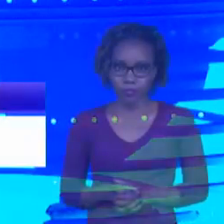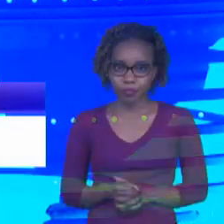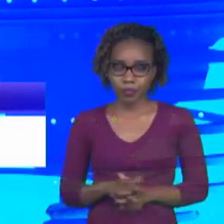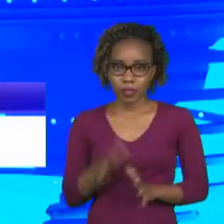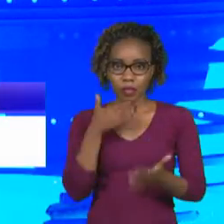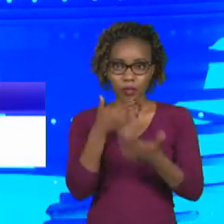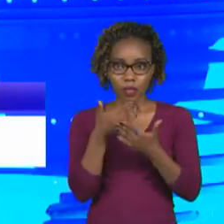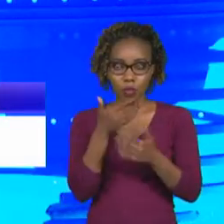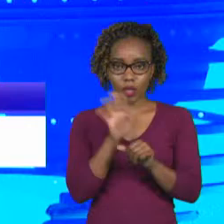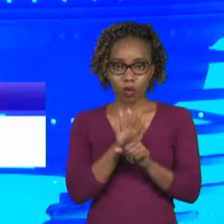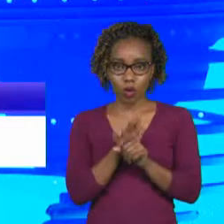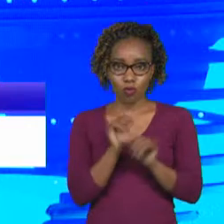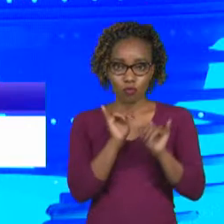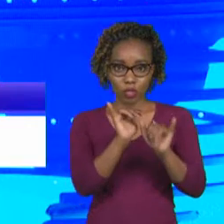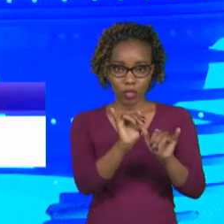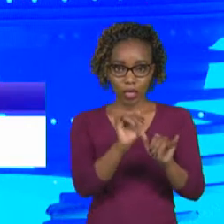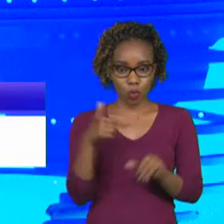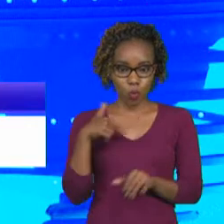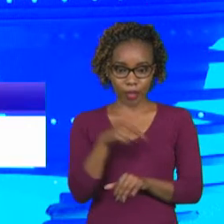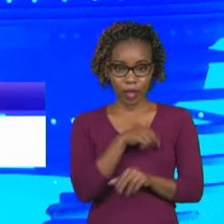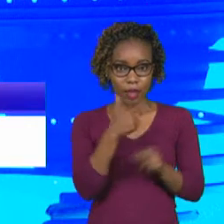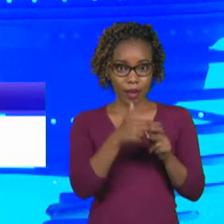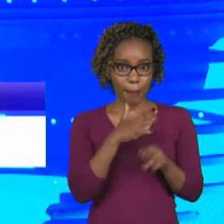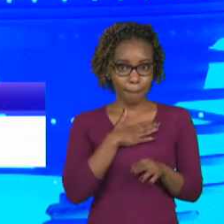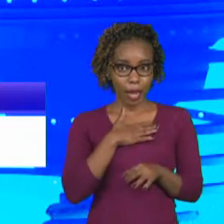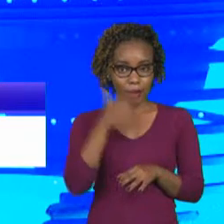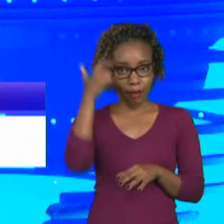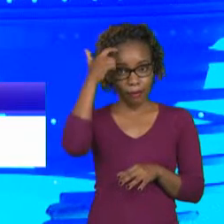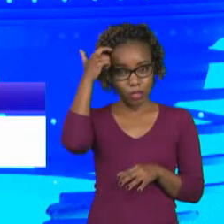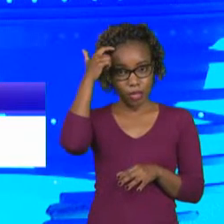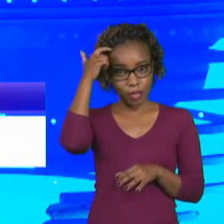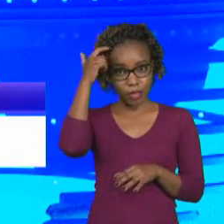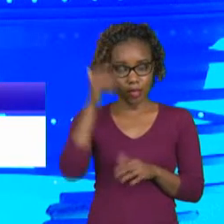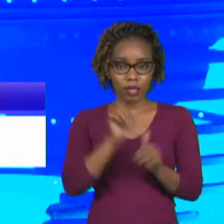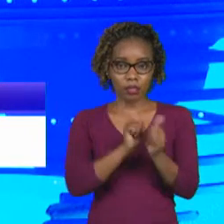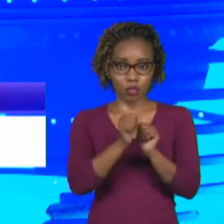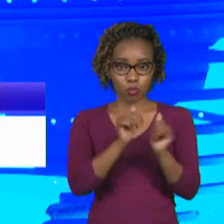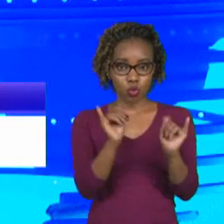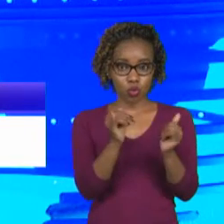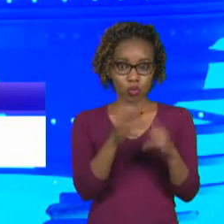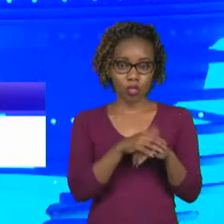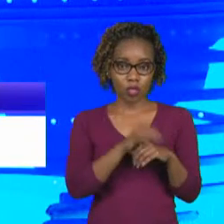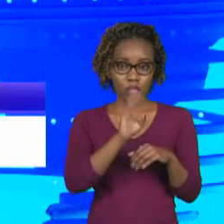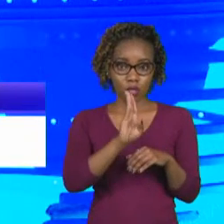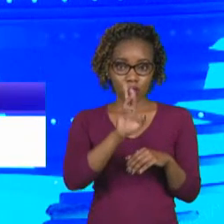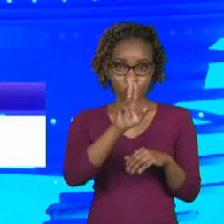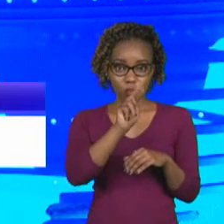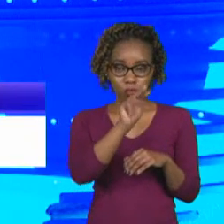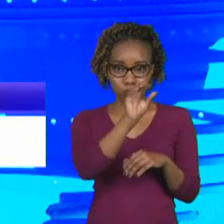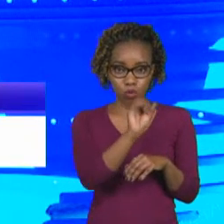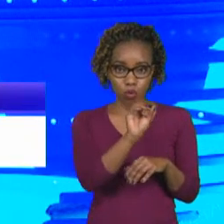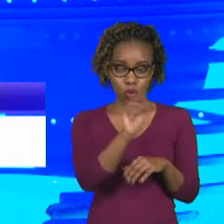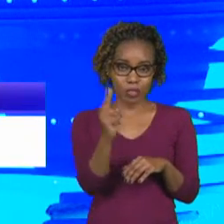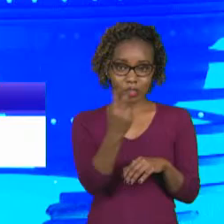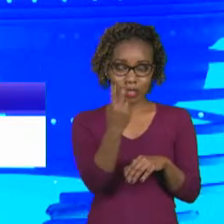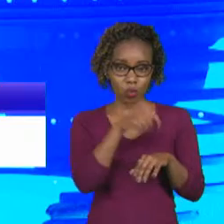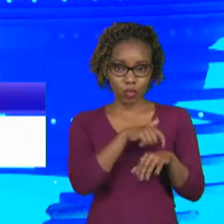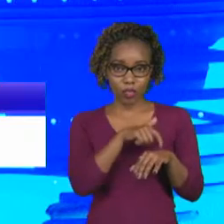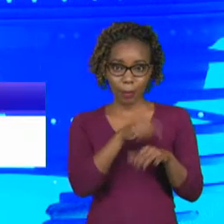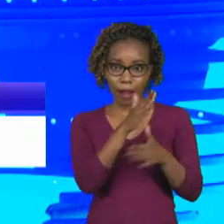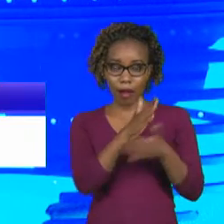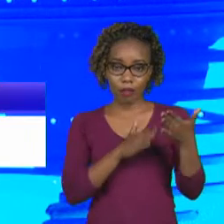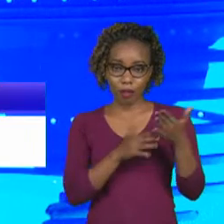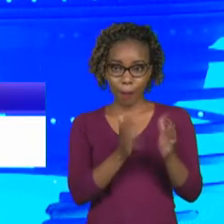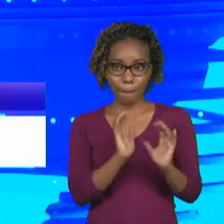Many thanks for staying with us. My name is Cedric Oronje, and now let's get sporty. Bruno Fernandes, twice taken second-half